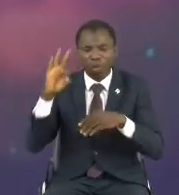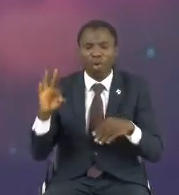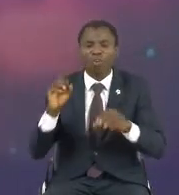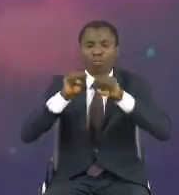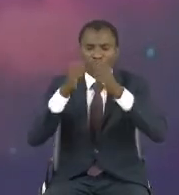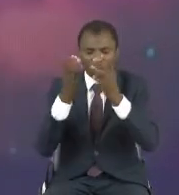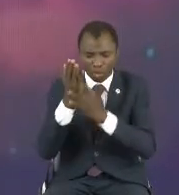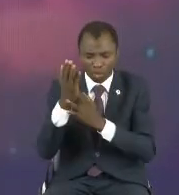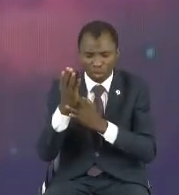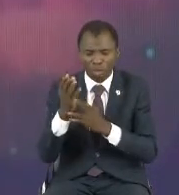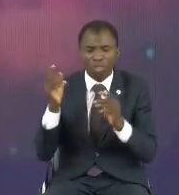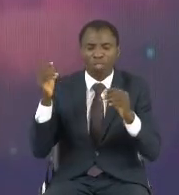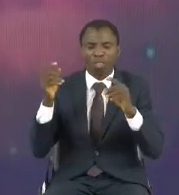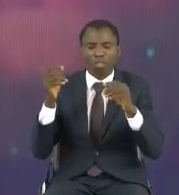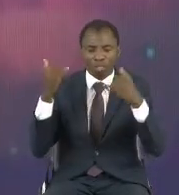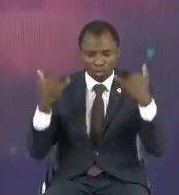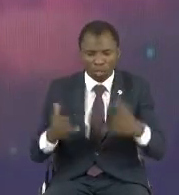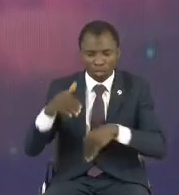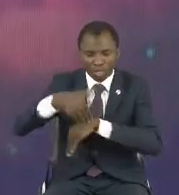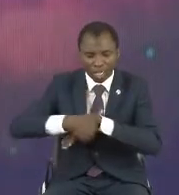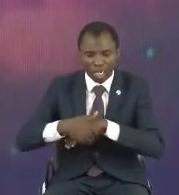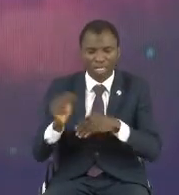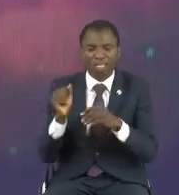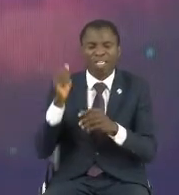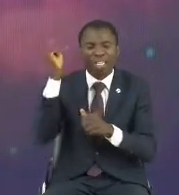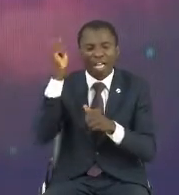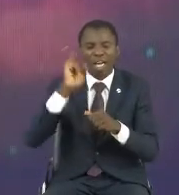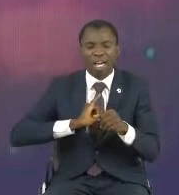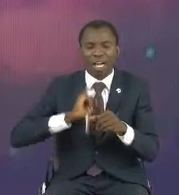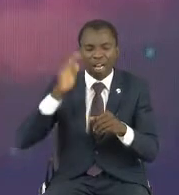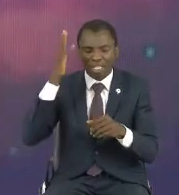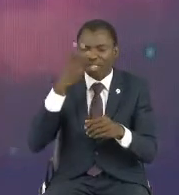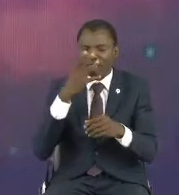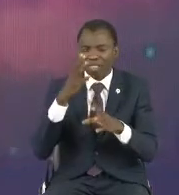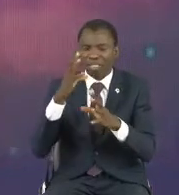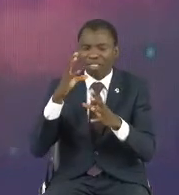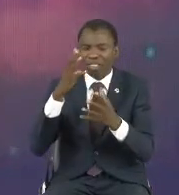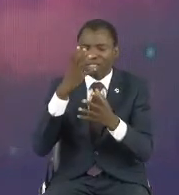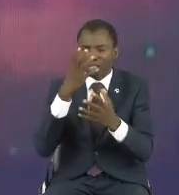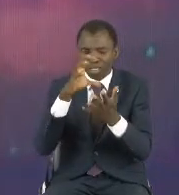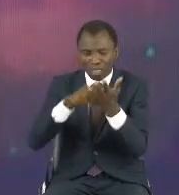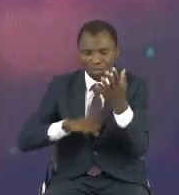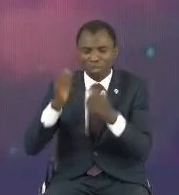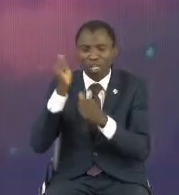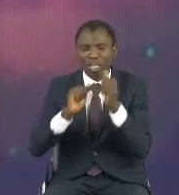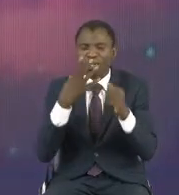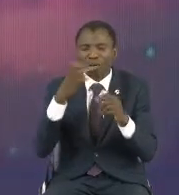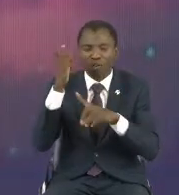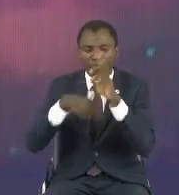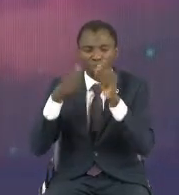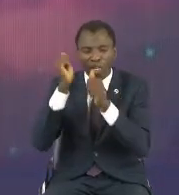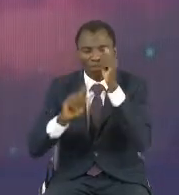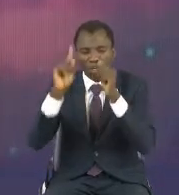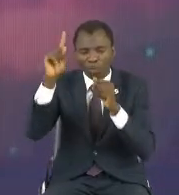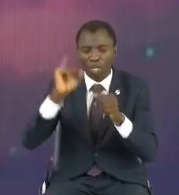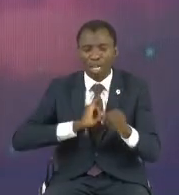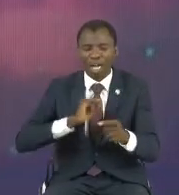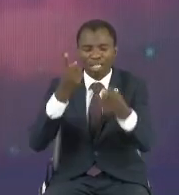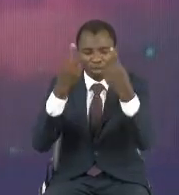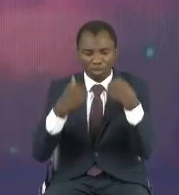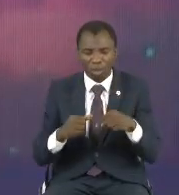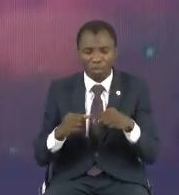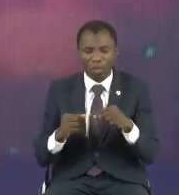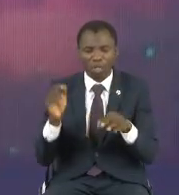the night of removing every curse, every yoke from everyone. I come on behalf